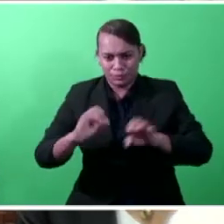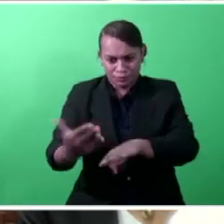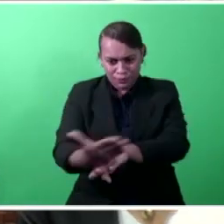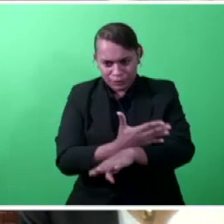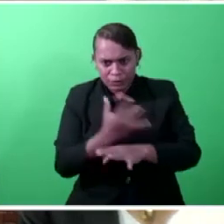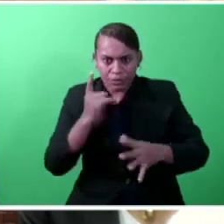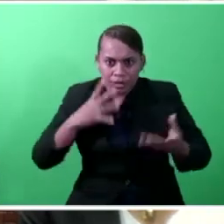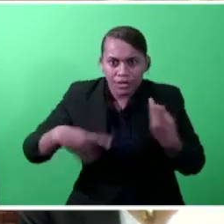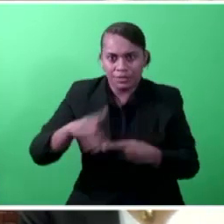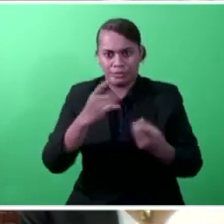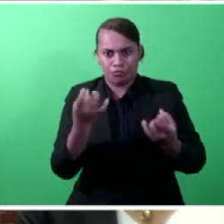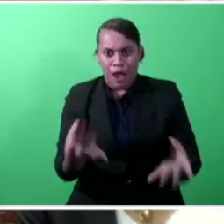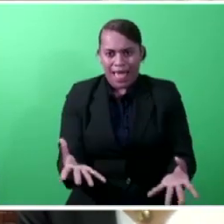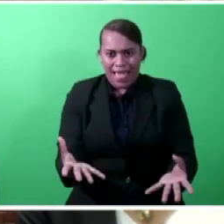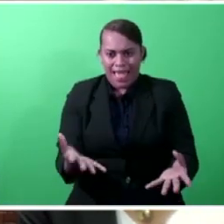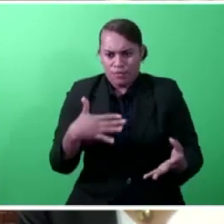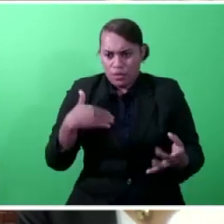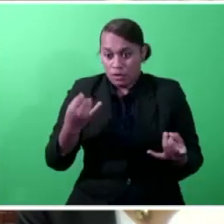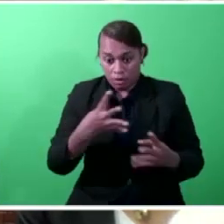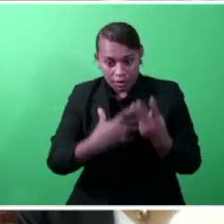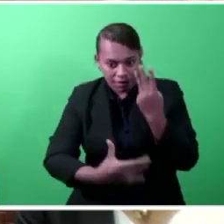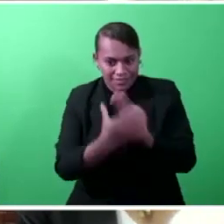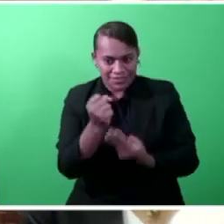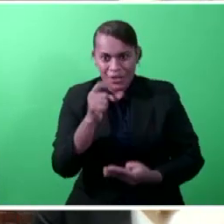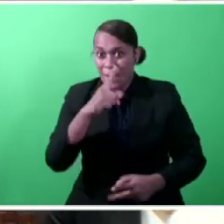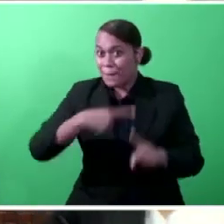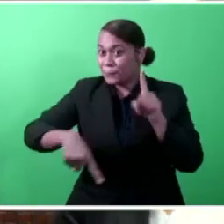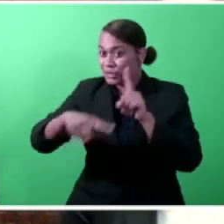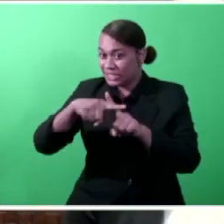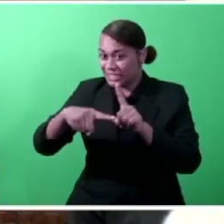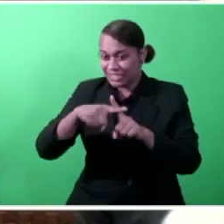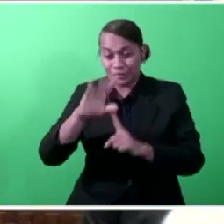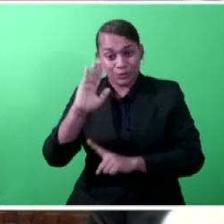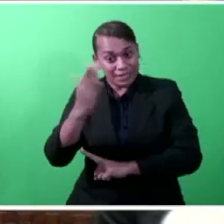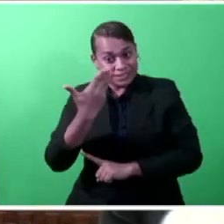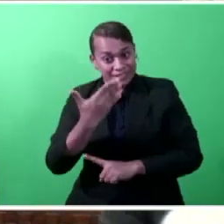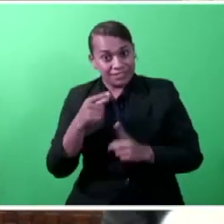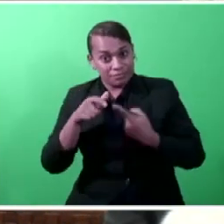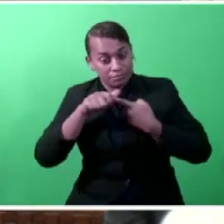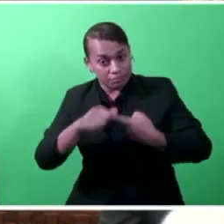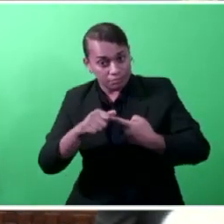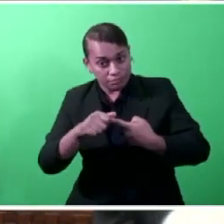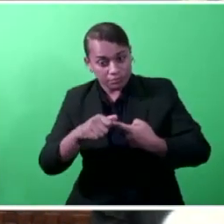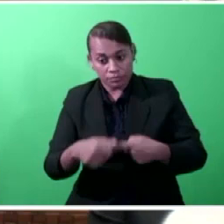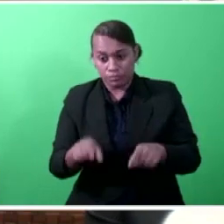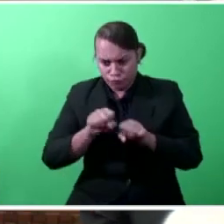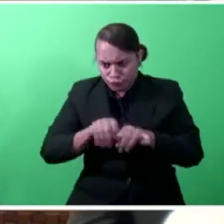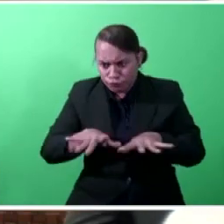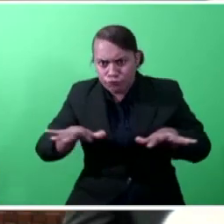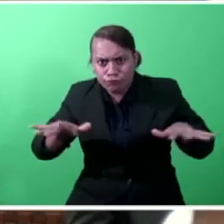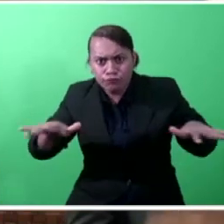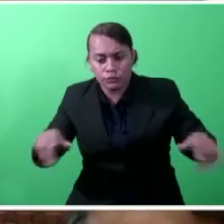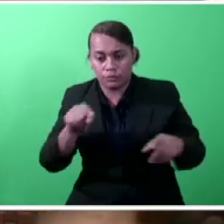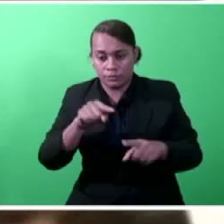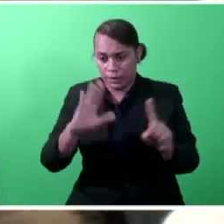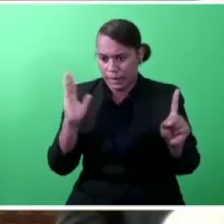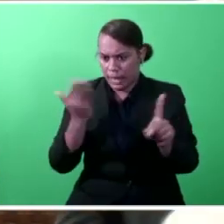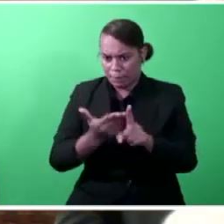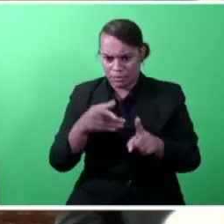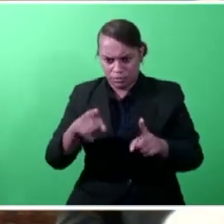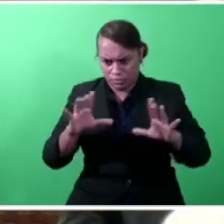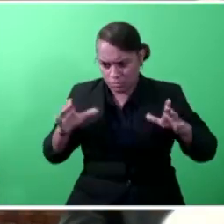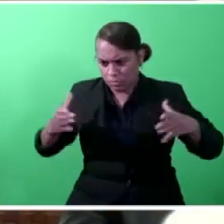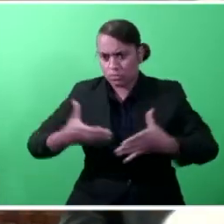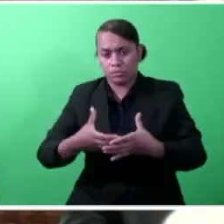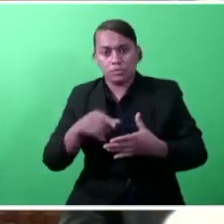there are 3 immediate positive outcomes that I have noted. 1, the decentralized approach that we have now adopted, with NDMO